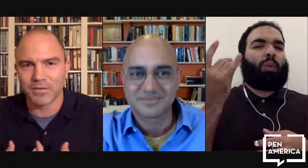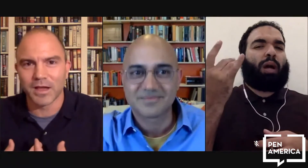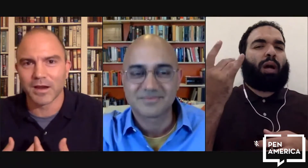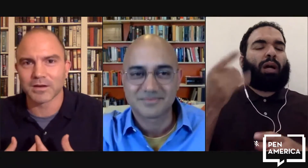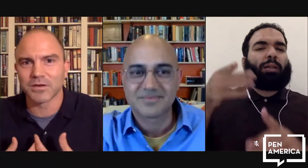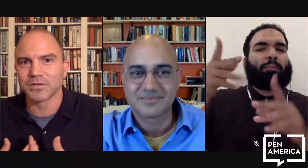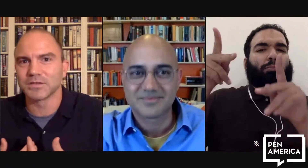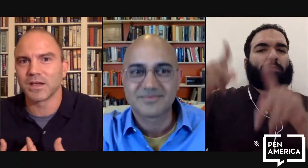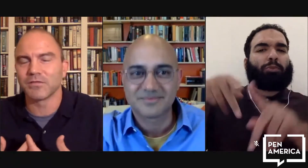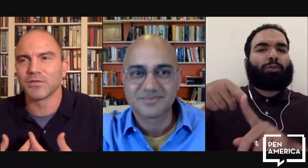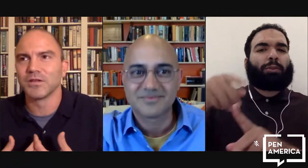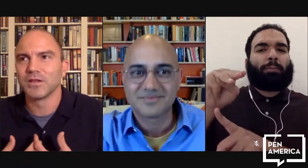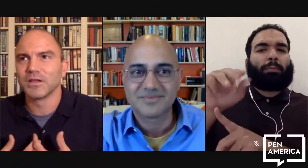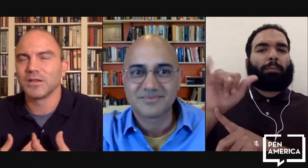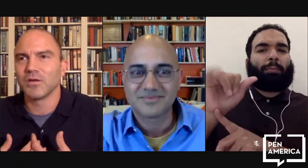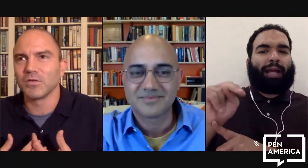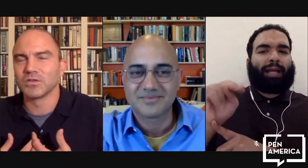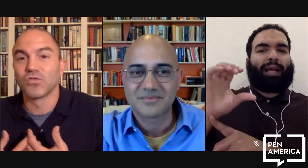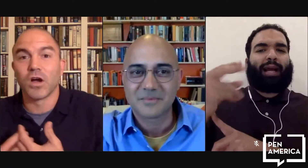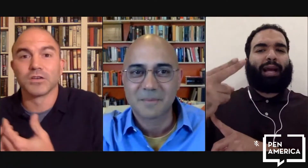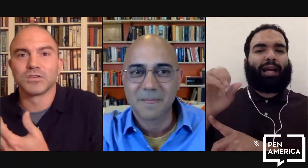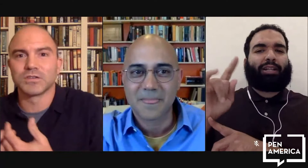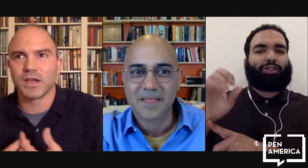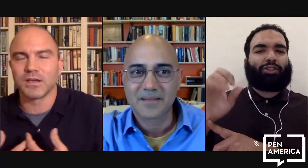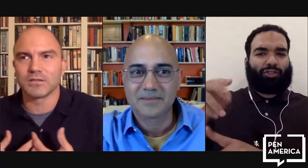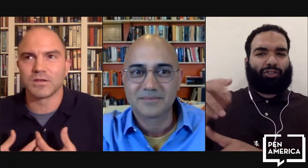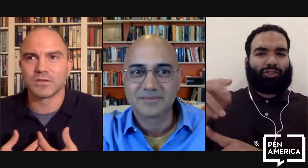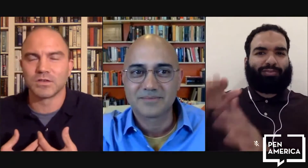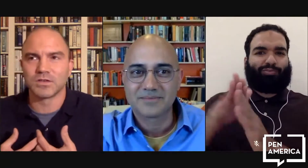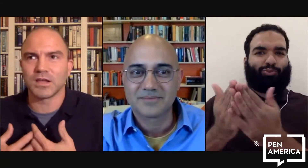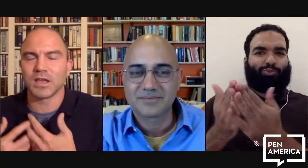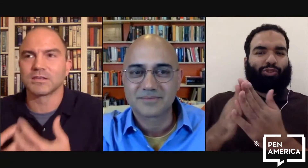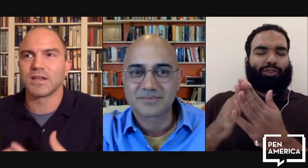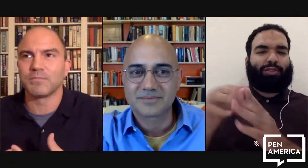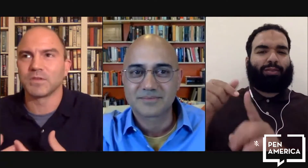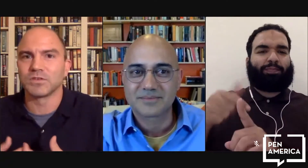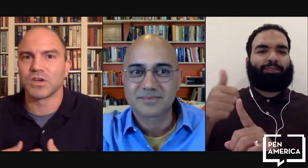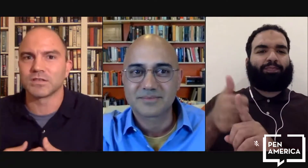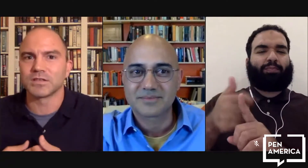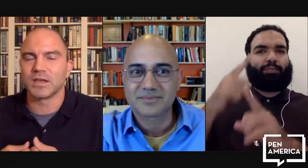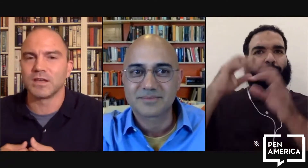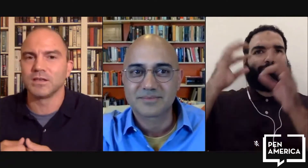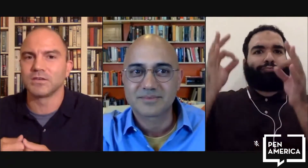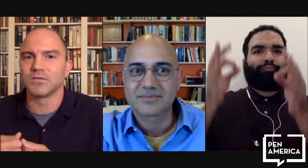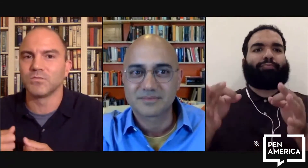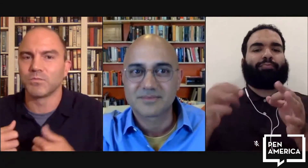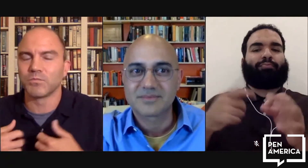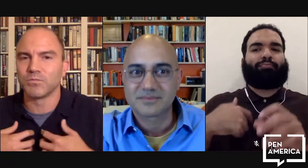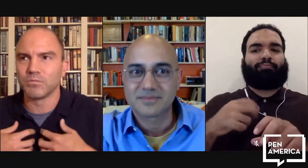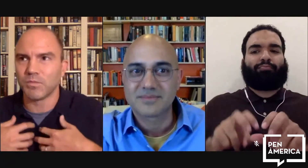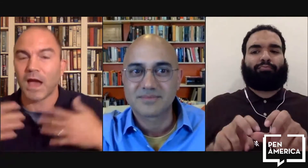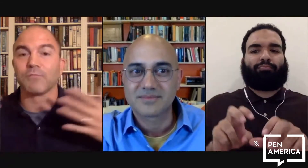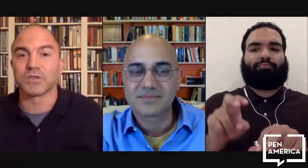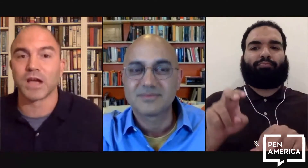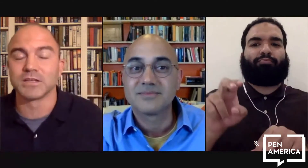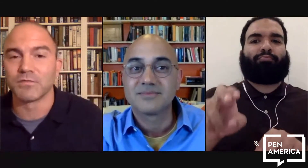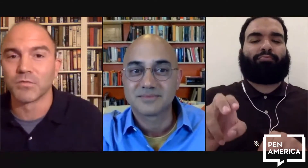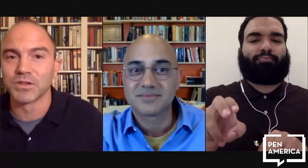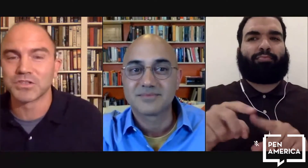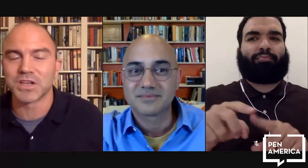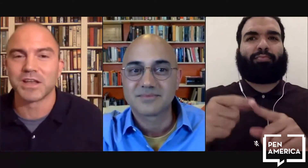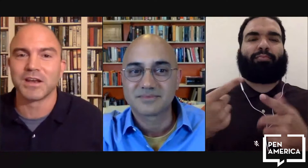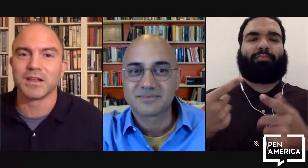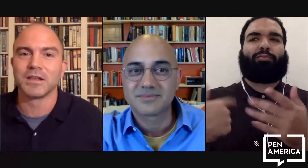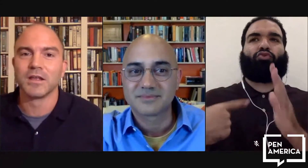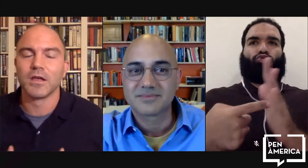of Ayad Akhtar in this novel, is drawn to taking a step that suggests that they need to advertise a different